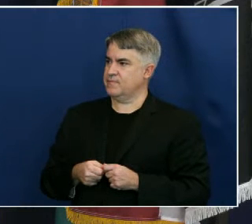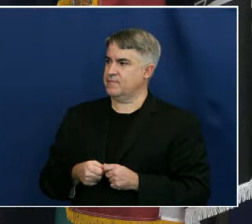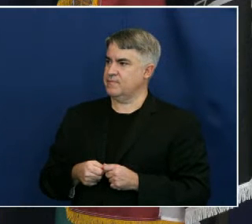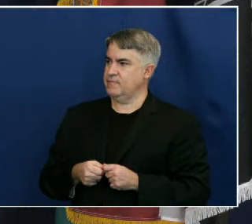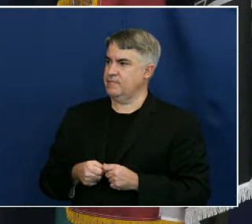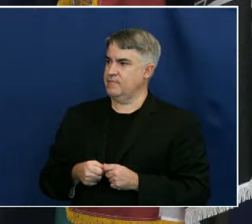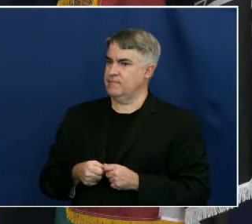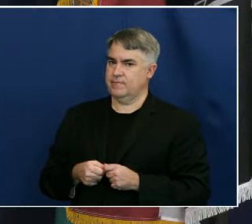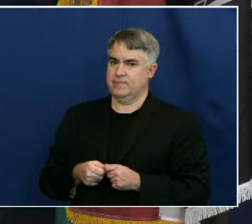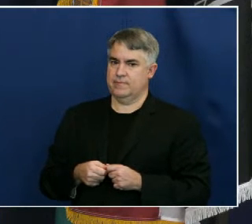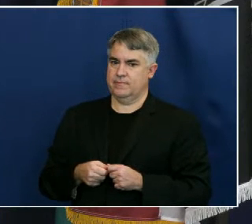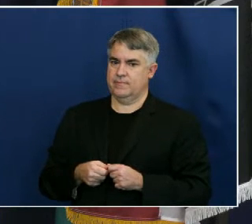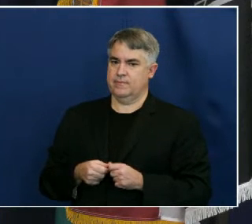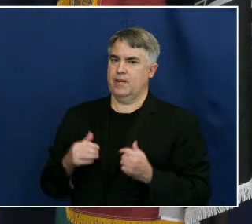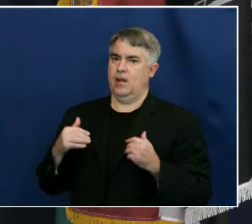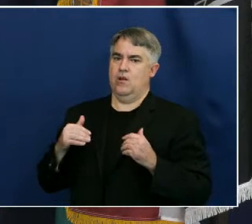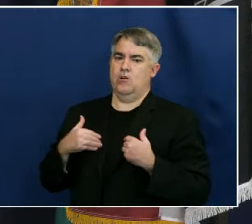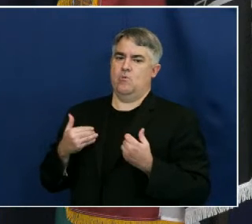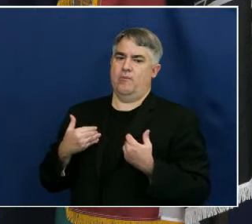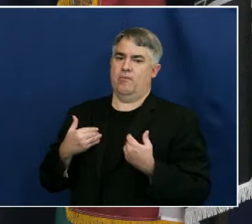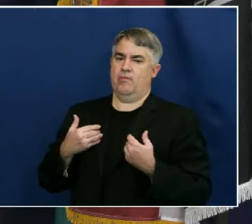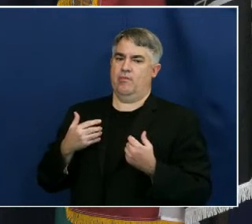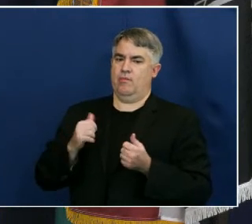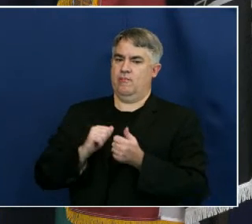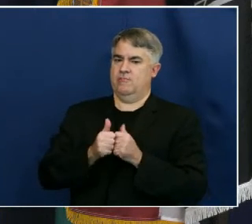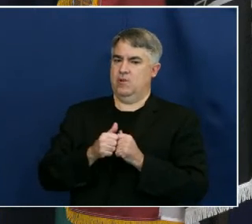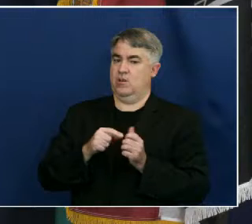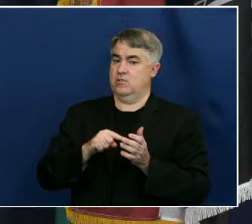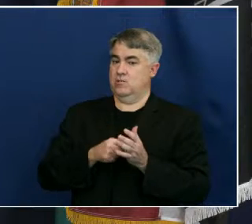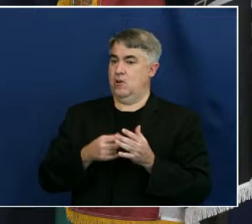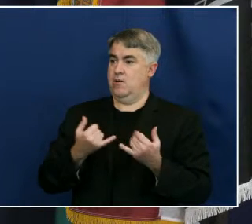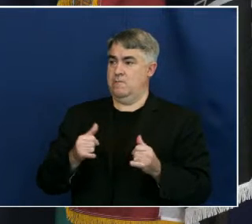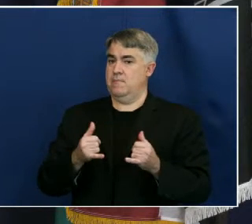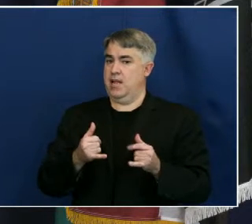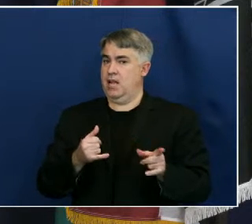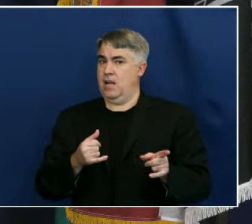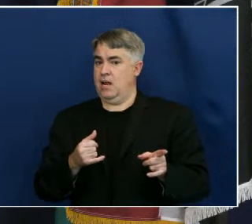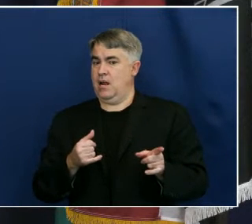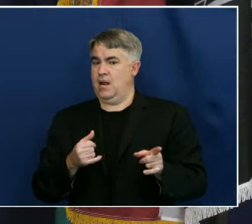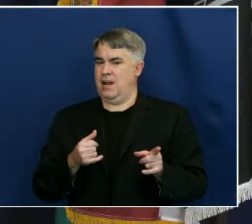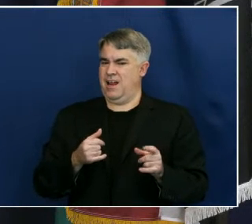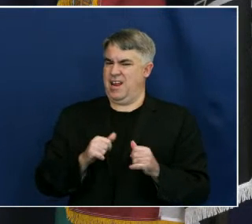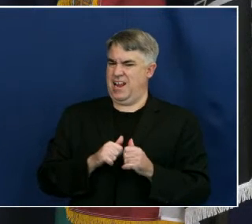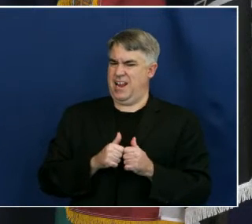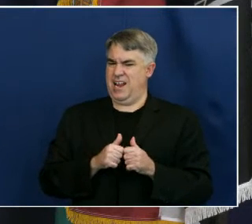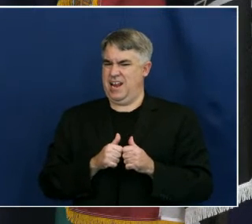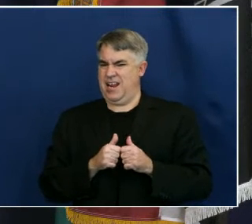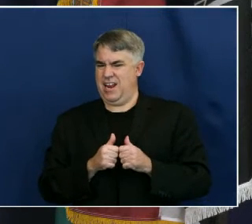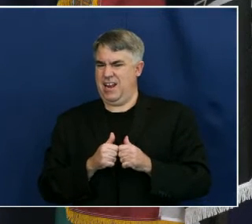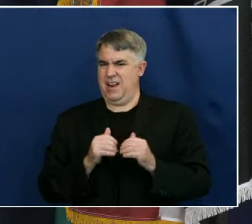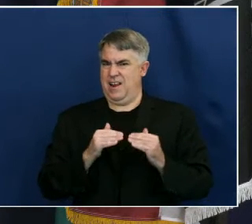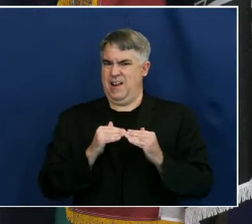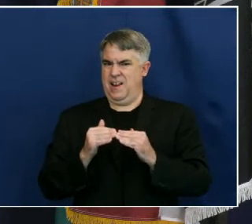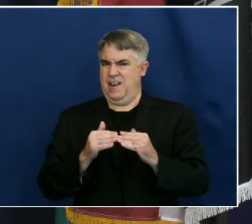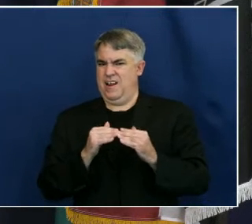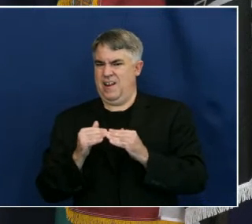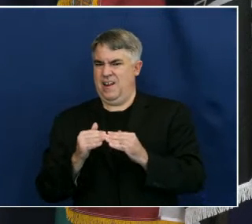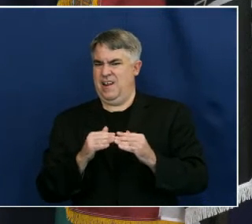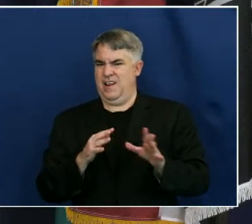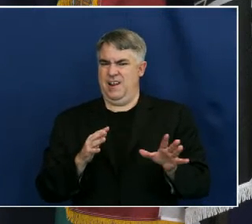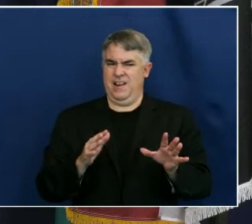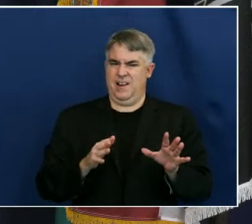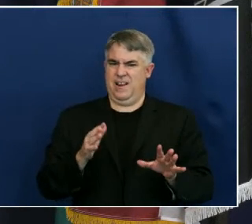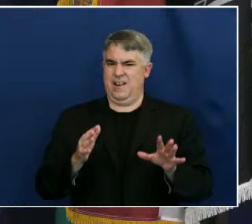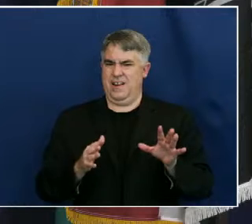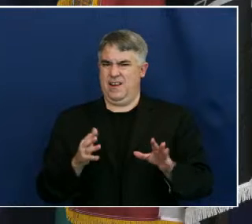high school sports can resume, how is the county addressing an equity issue of teams having to meet testing standards of